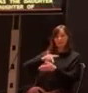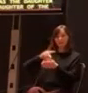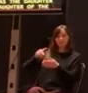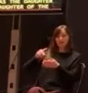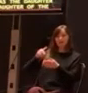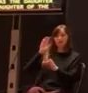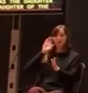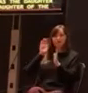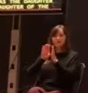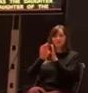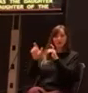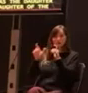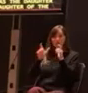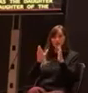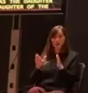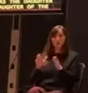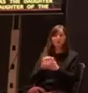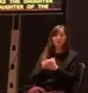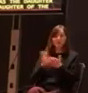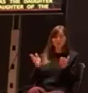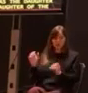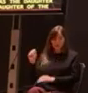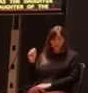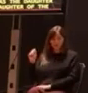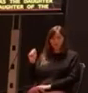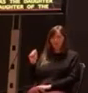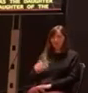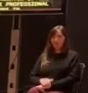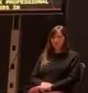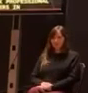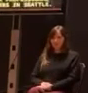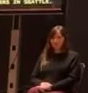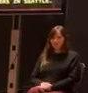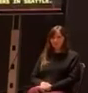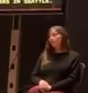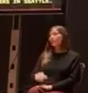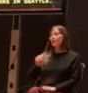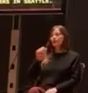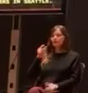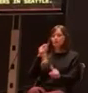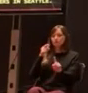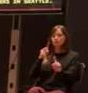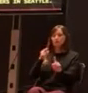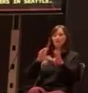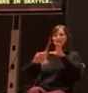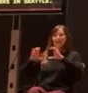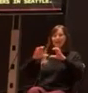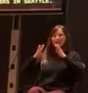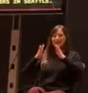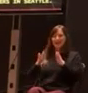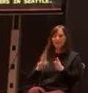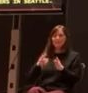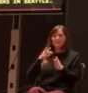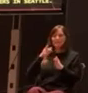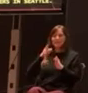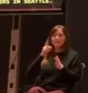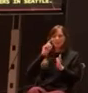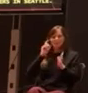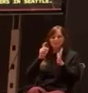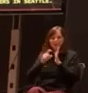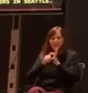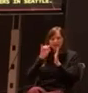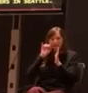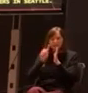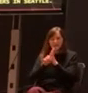professional photographers in Seattle. Alice Ball was a chemist who isolated an